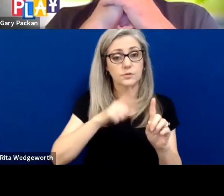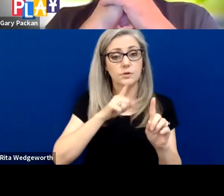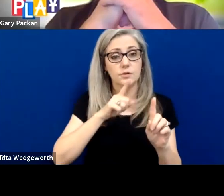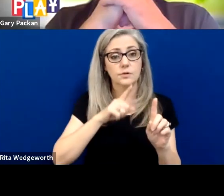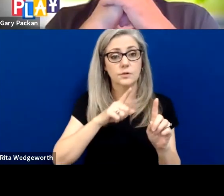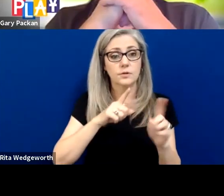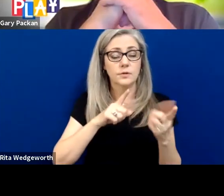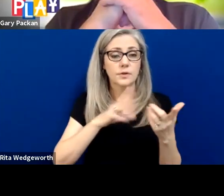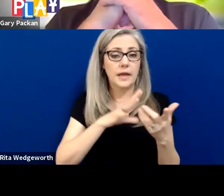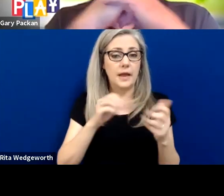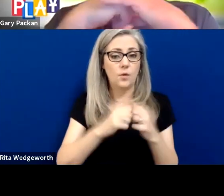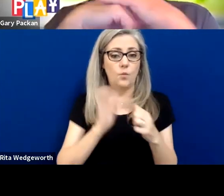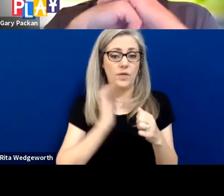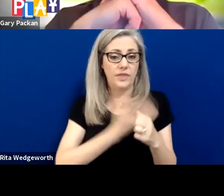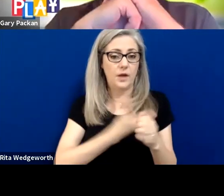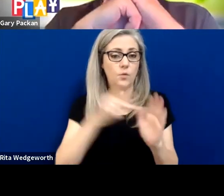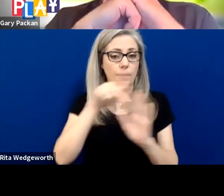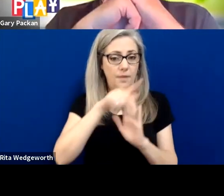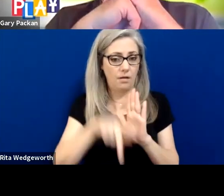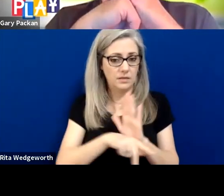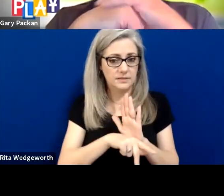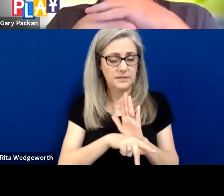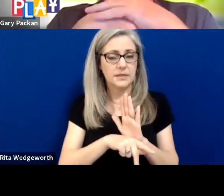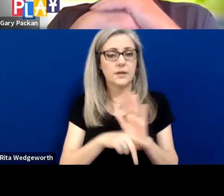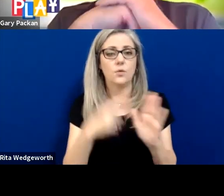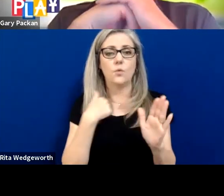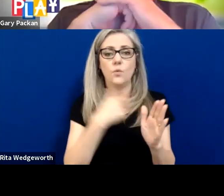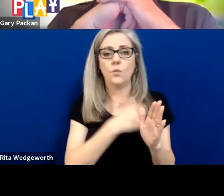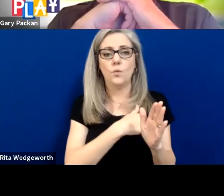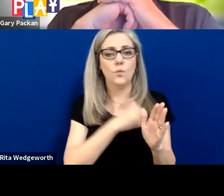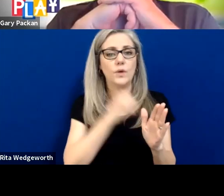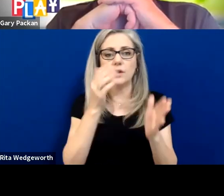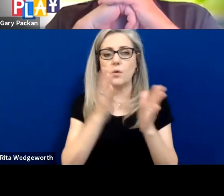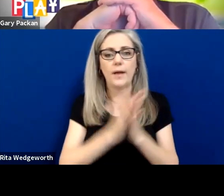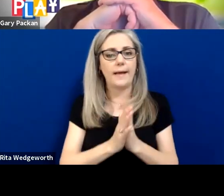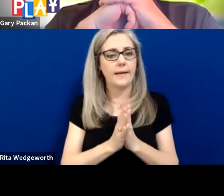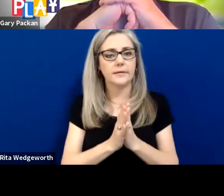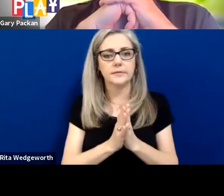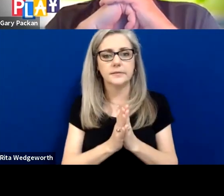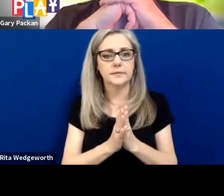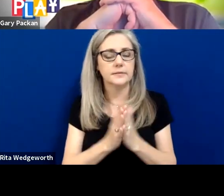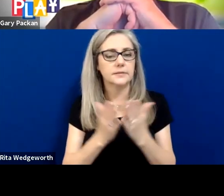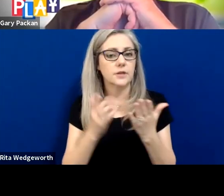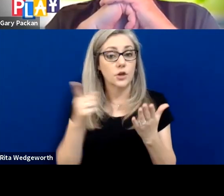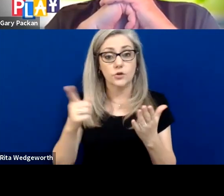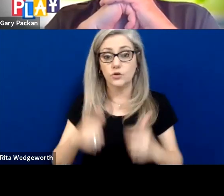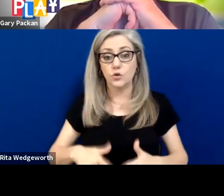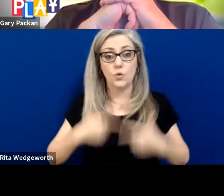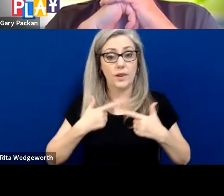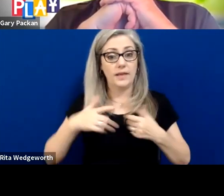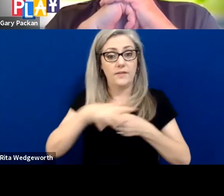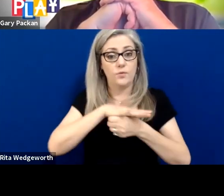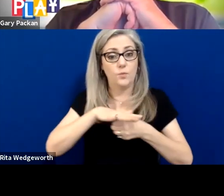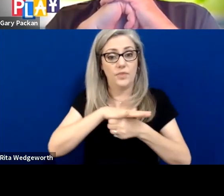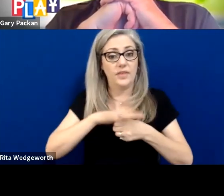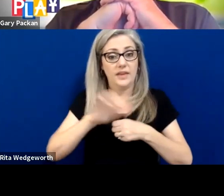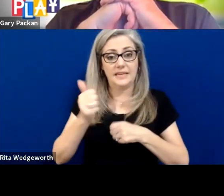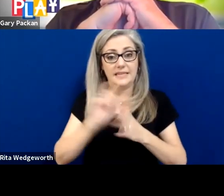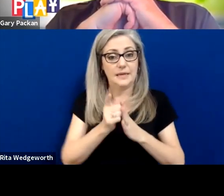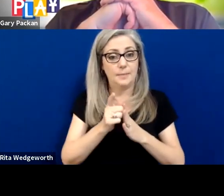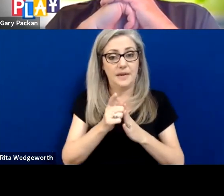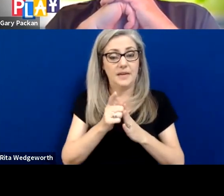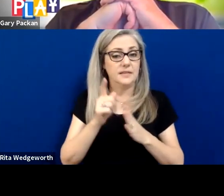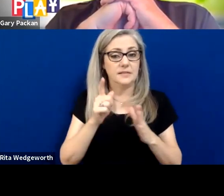stance and with our policies, we don't ask you, do you live within 10 minutes of that pavilion,